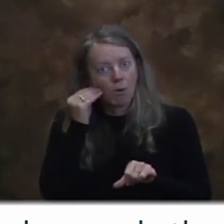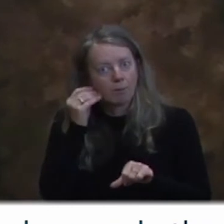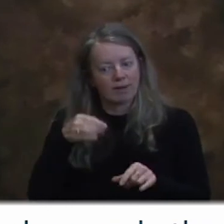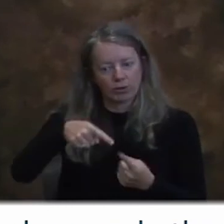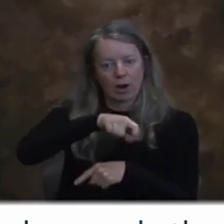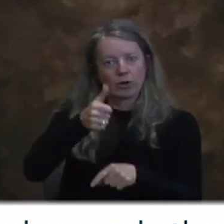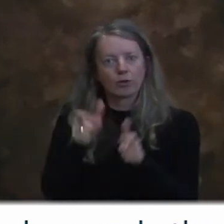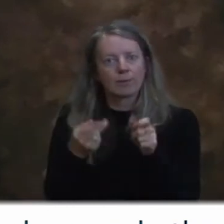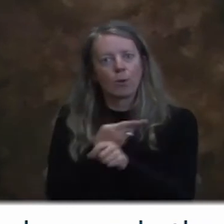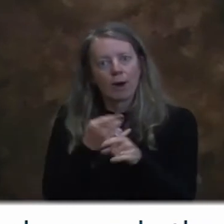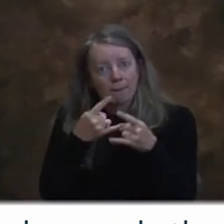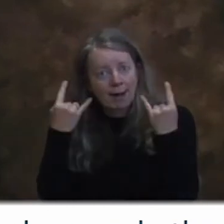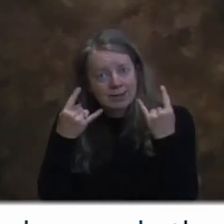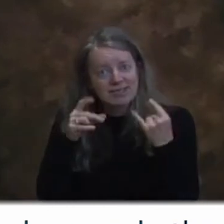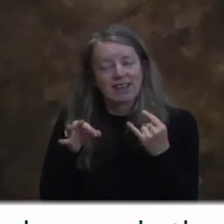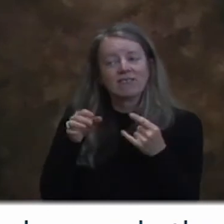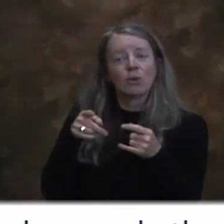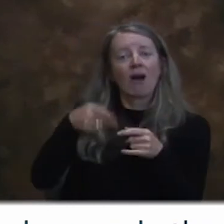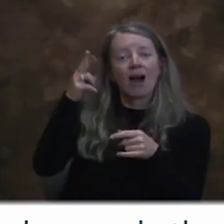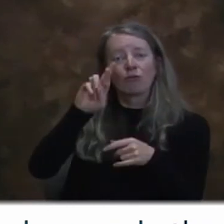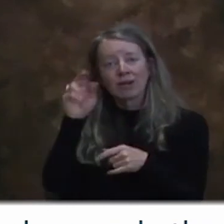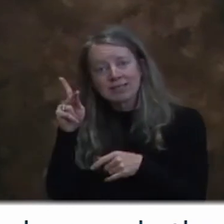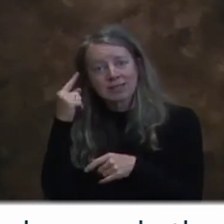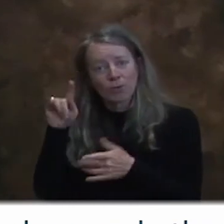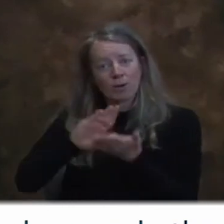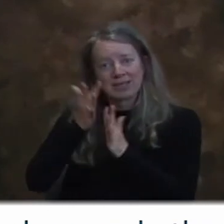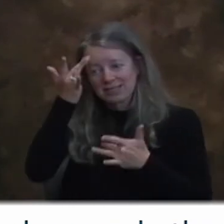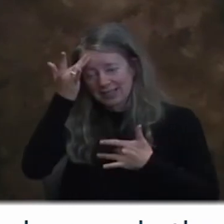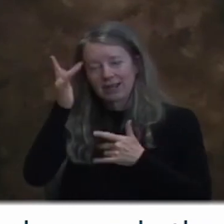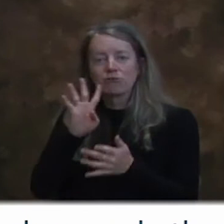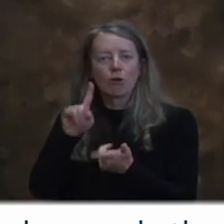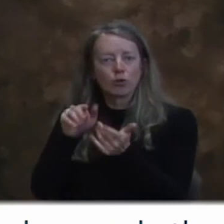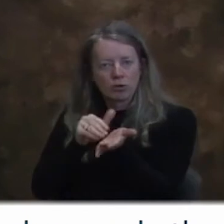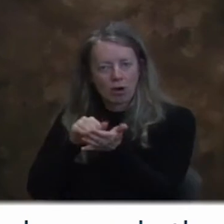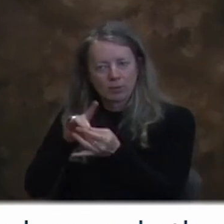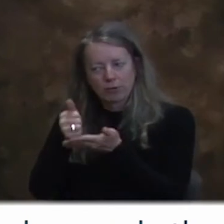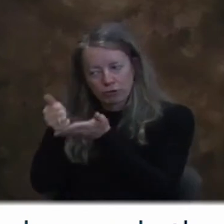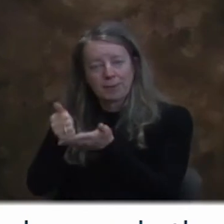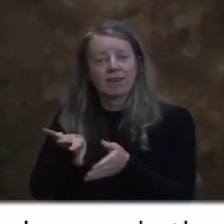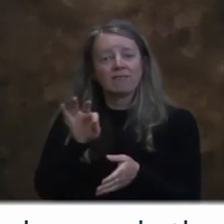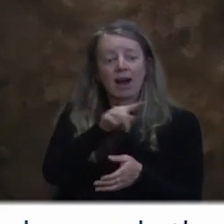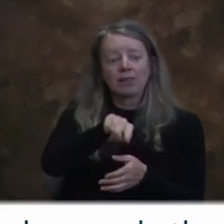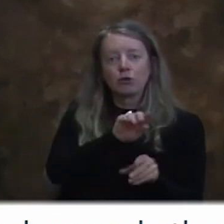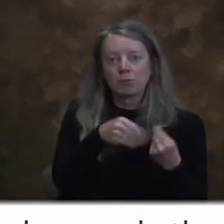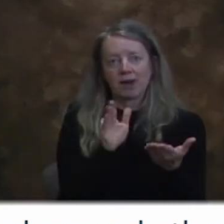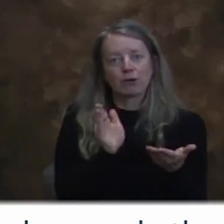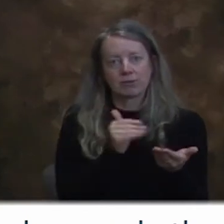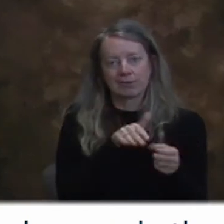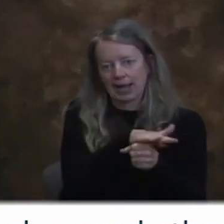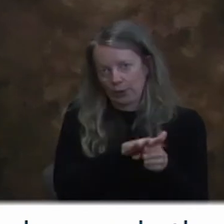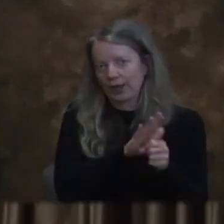talk to your provider about treatment or check out one of the Test to Treat providers in our area, and please stay up to date on